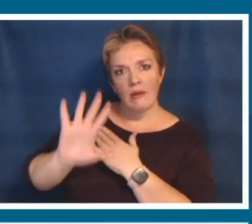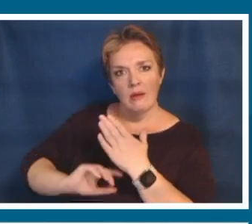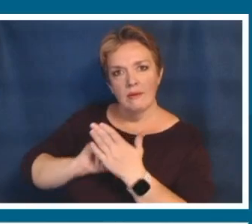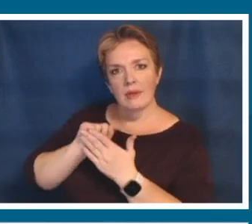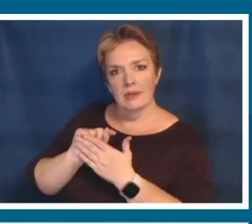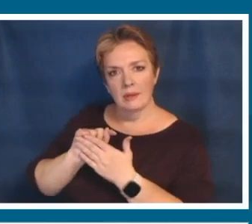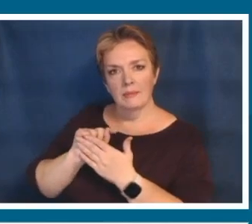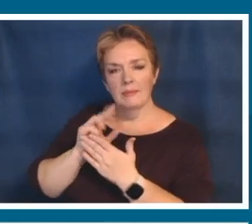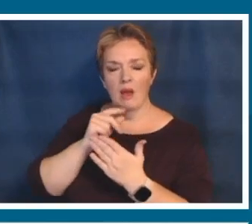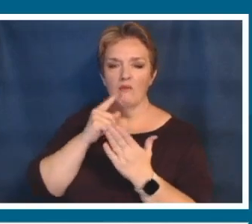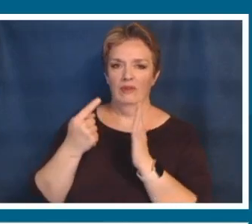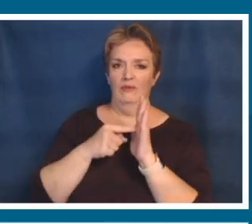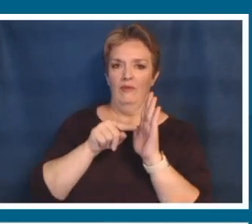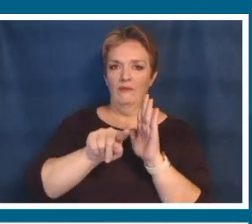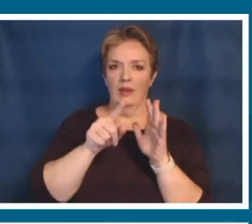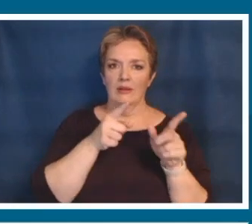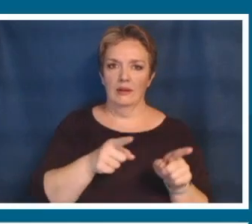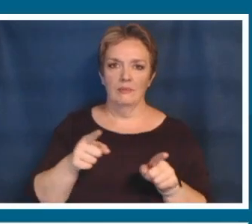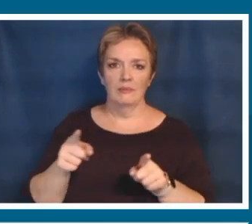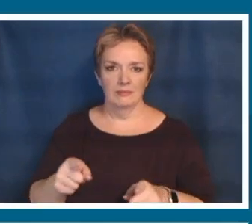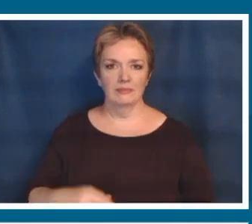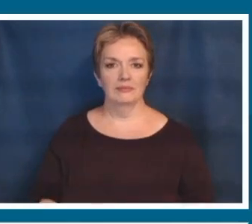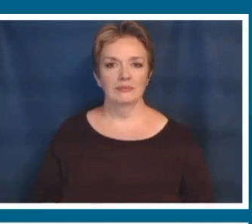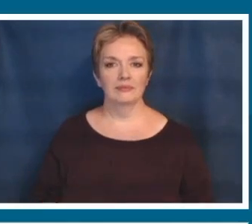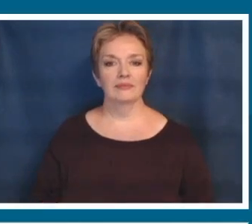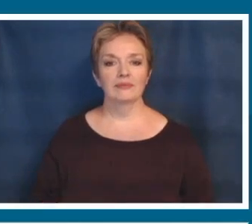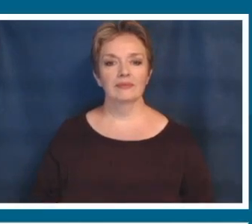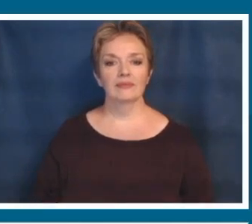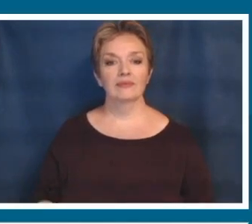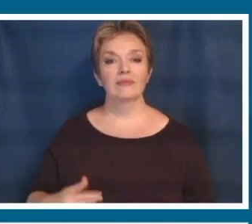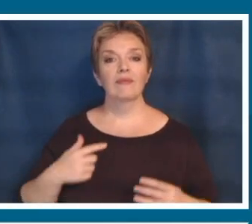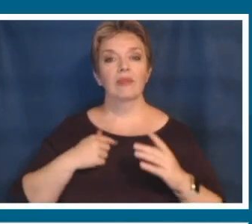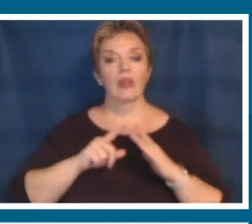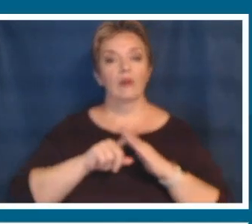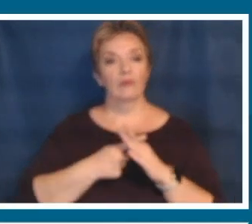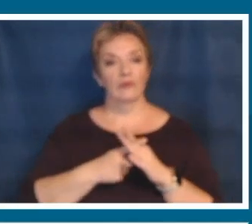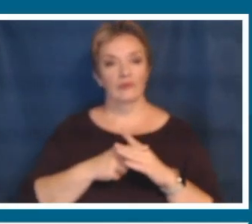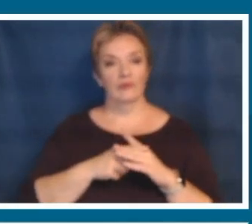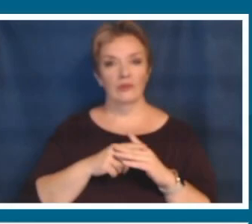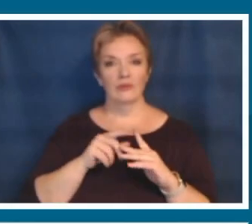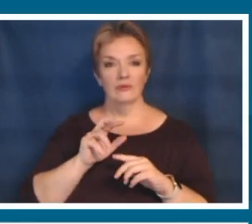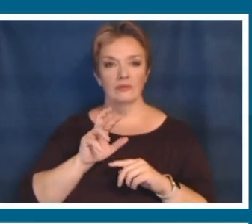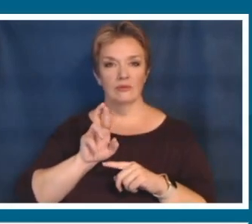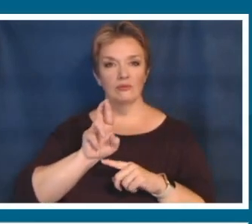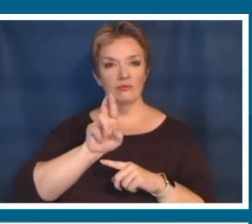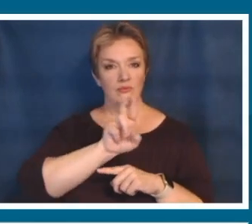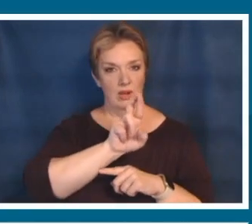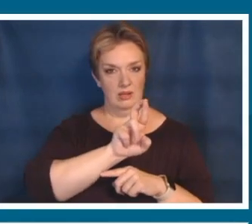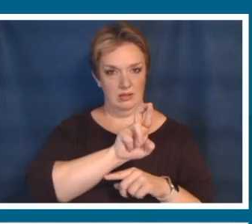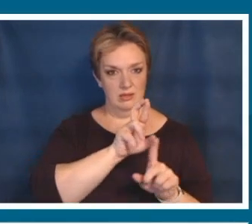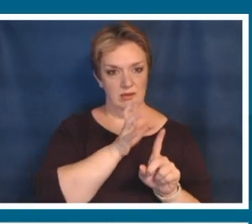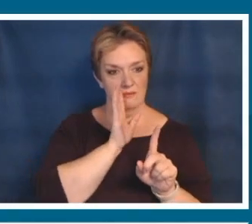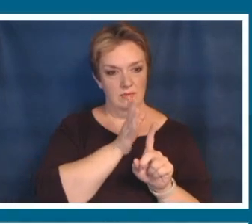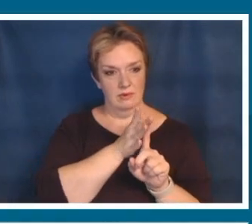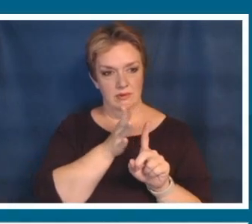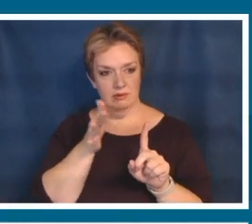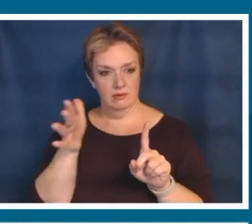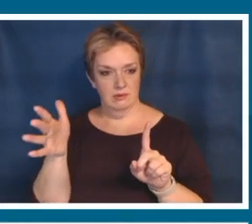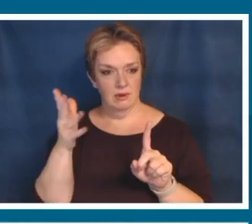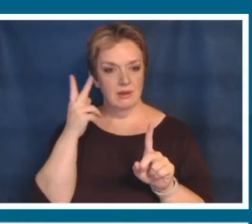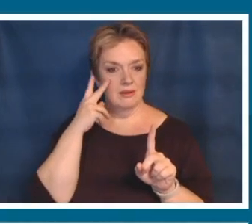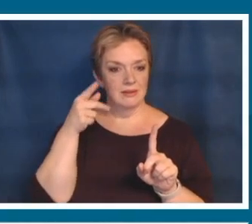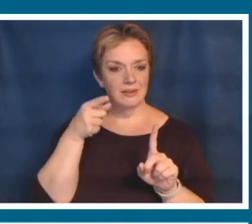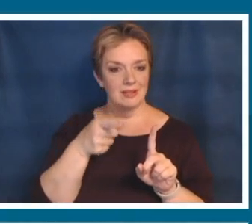has these, I'm going to start on the right and move the other way, has these incredible posters from Amplifier that reflect